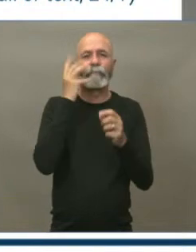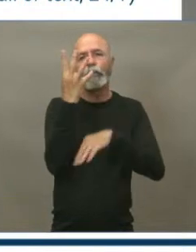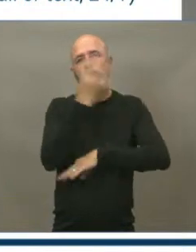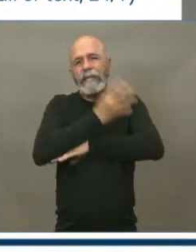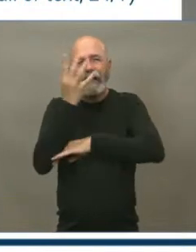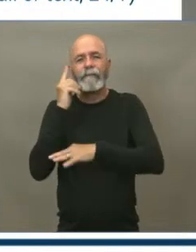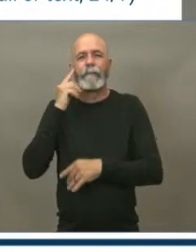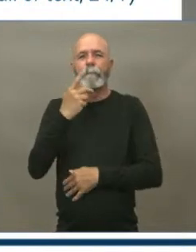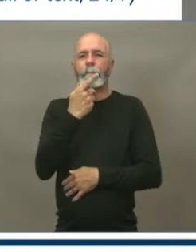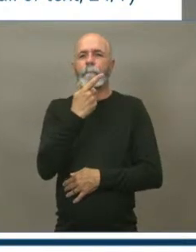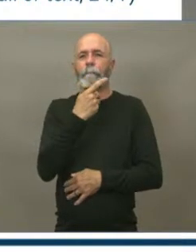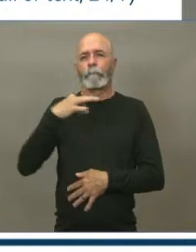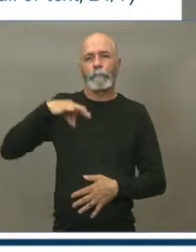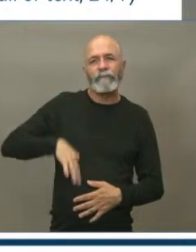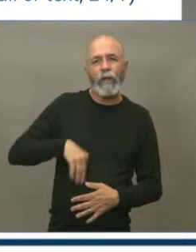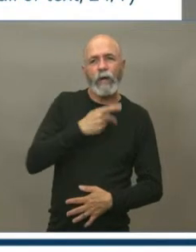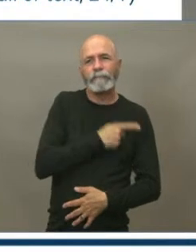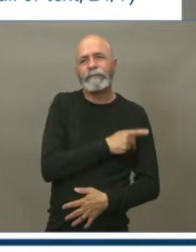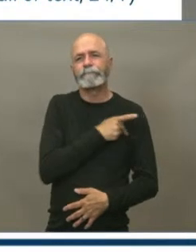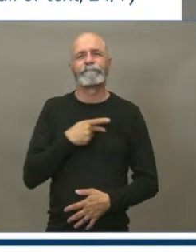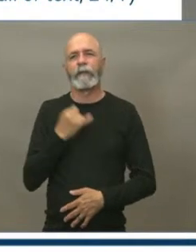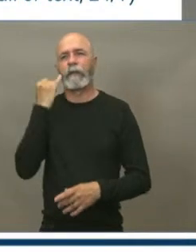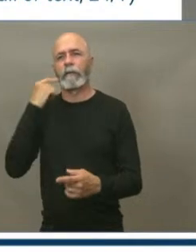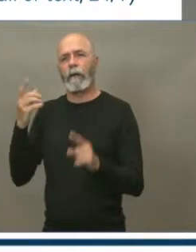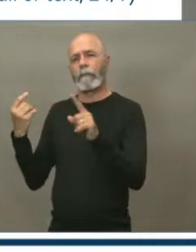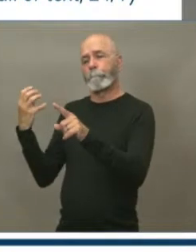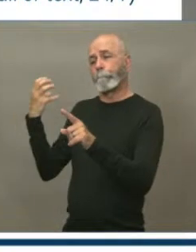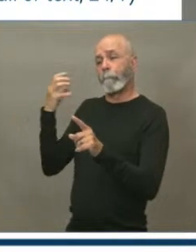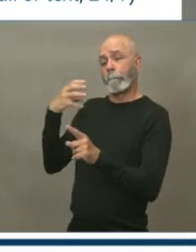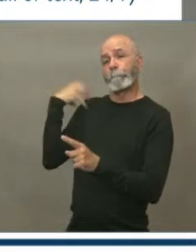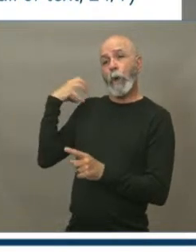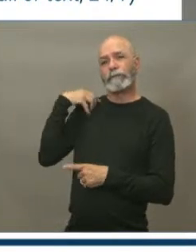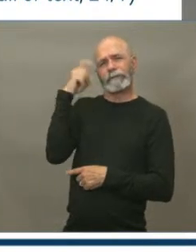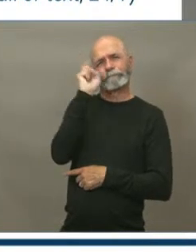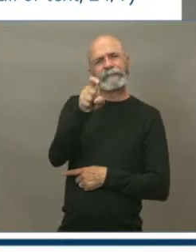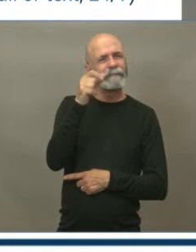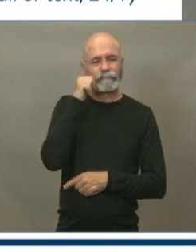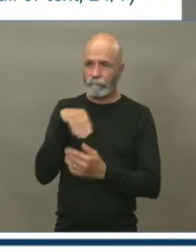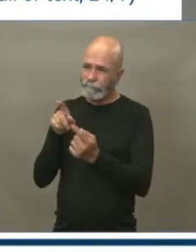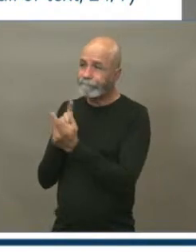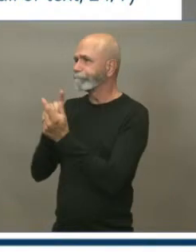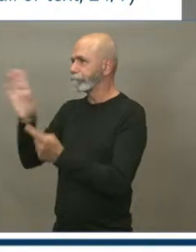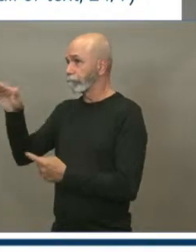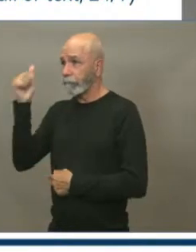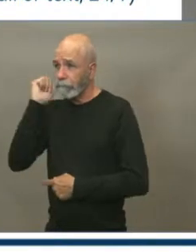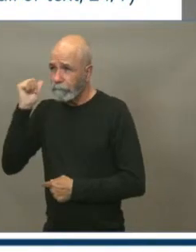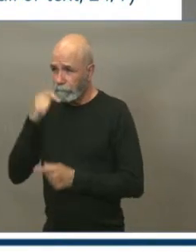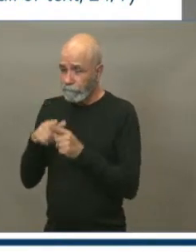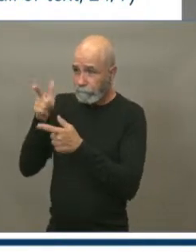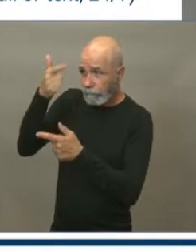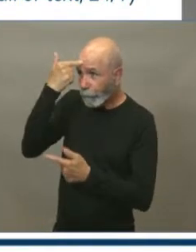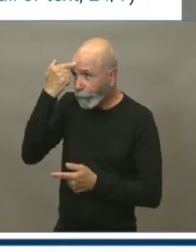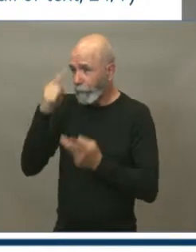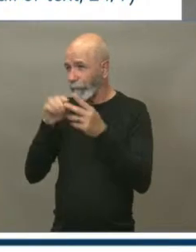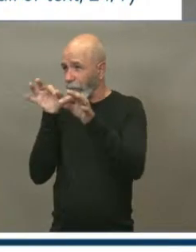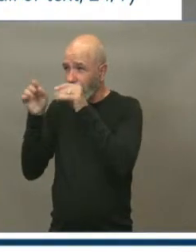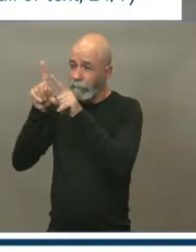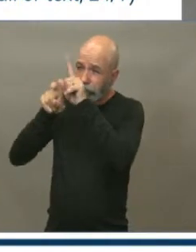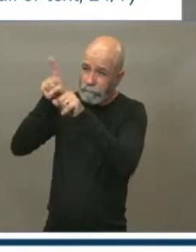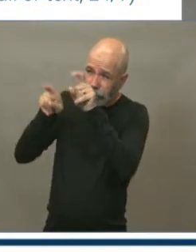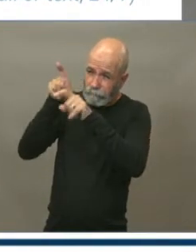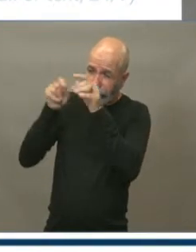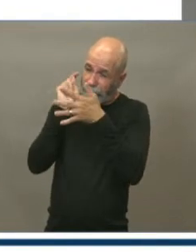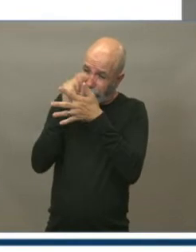to basically attest to the fact that they're feeling well and they don't have symptoms. We know that many of there's been exposure